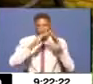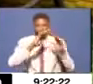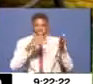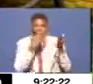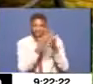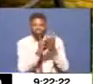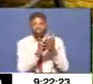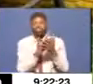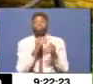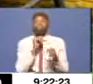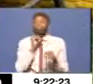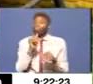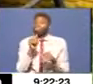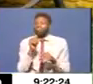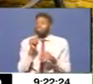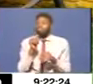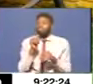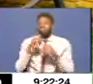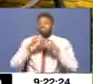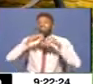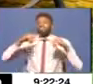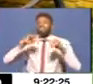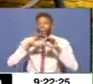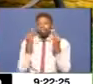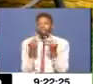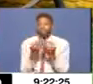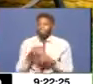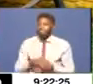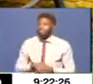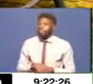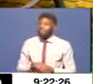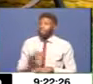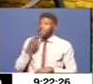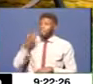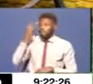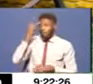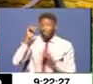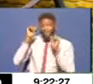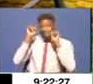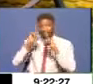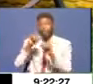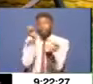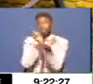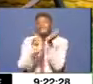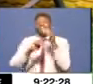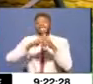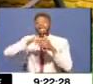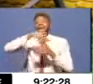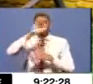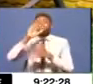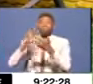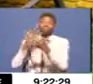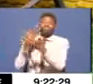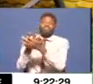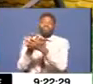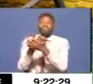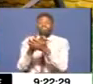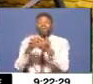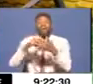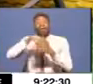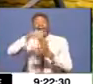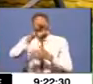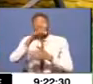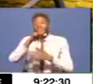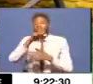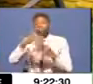These parents can do outside the courts. They can do maybe the manual jobs outside that would be accorded instead of being locked inside, for the